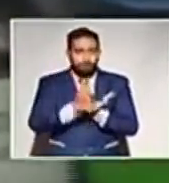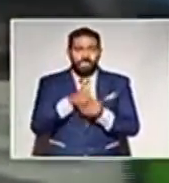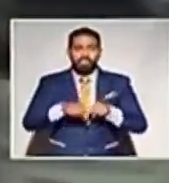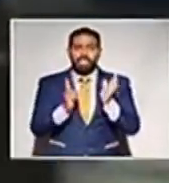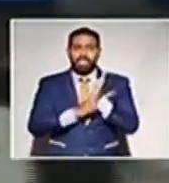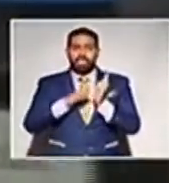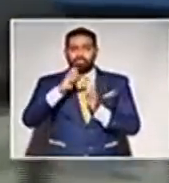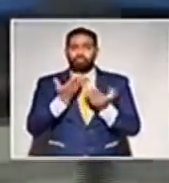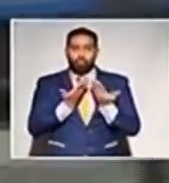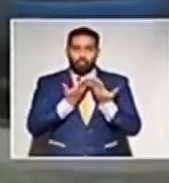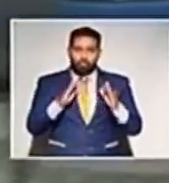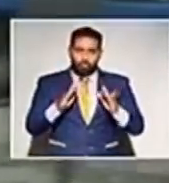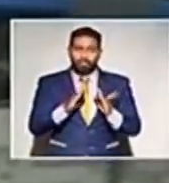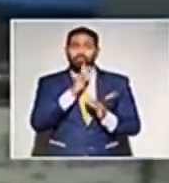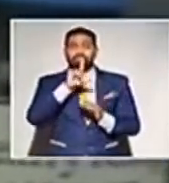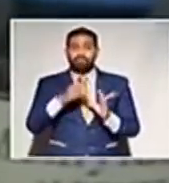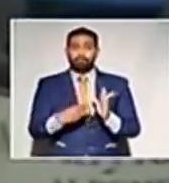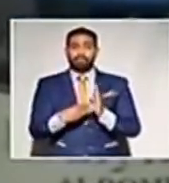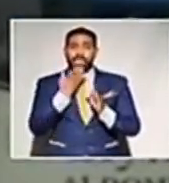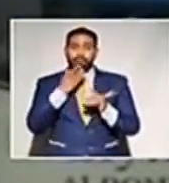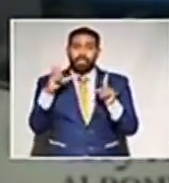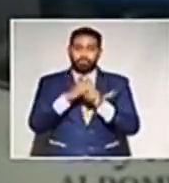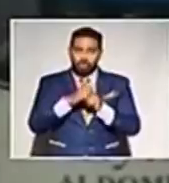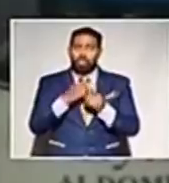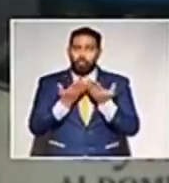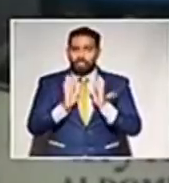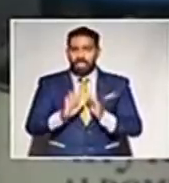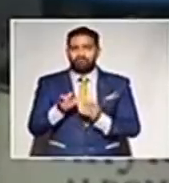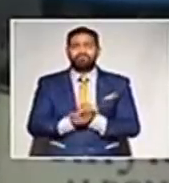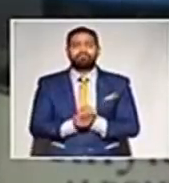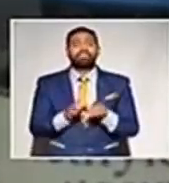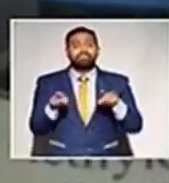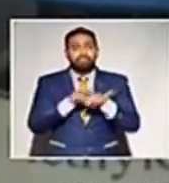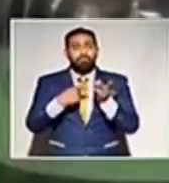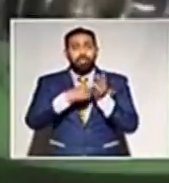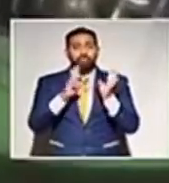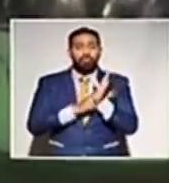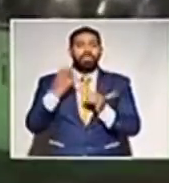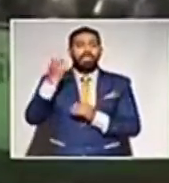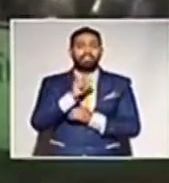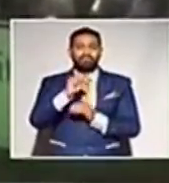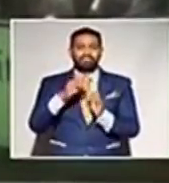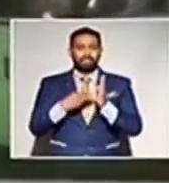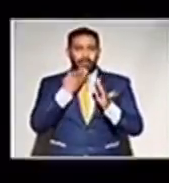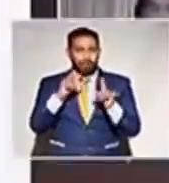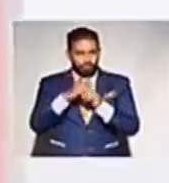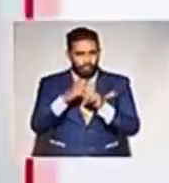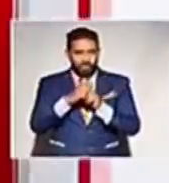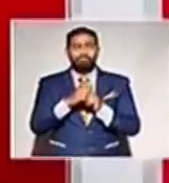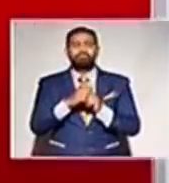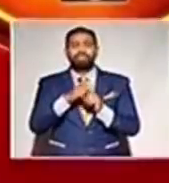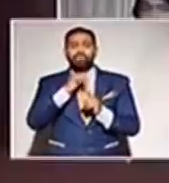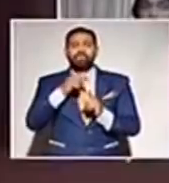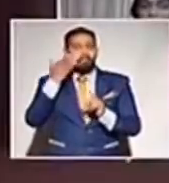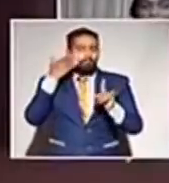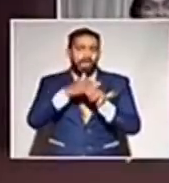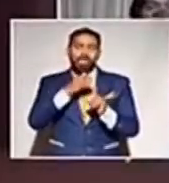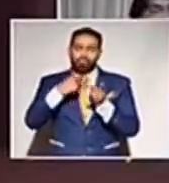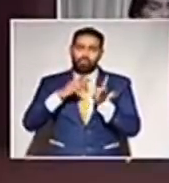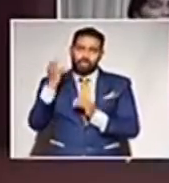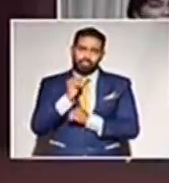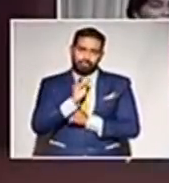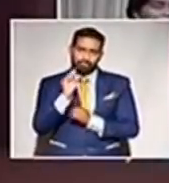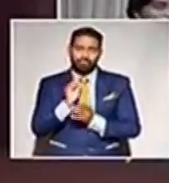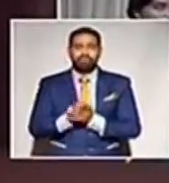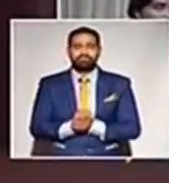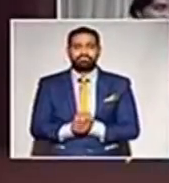million. Another loan of $20 million is to be obtained for this purpose. Chief Government